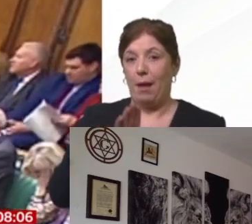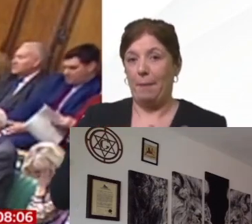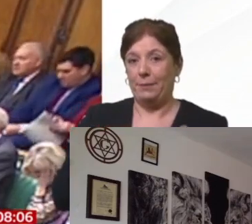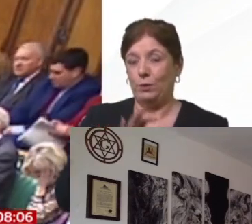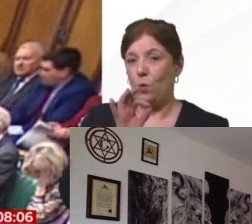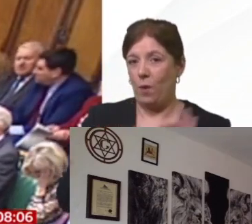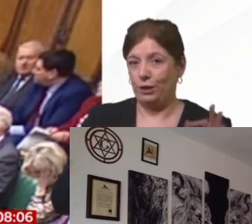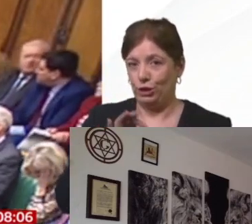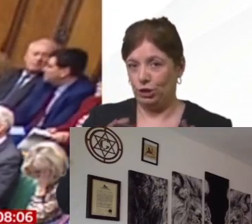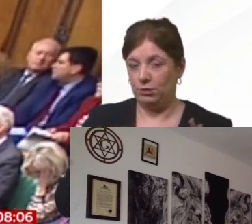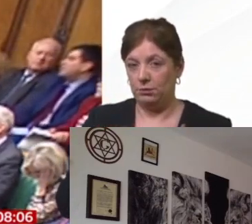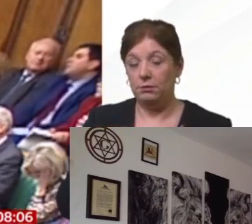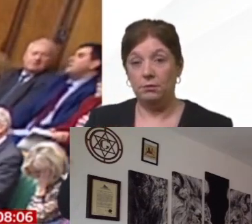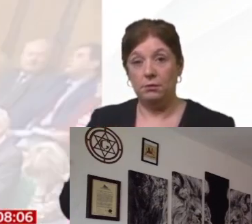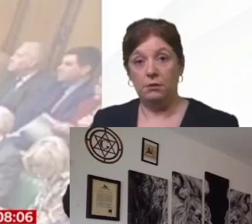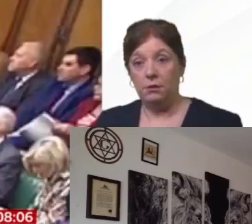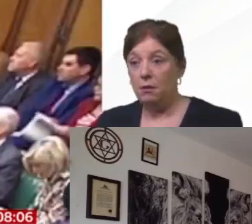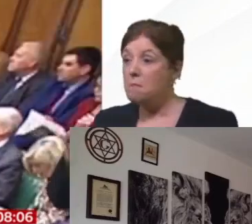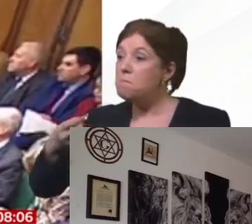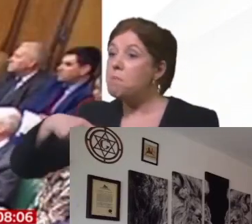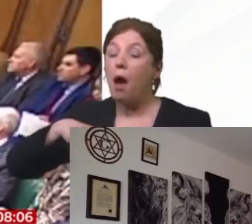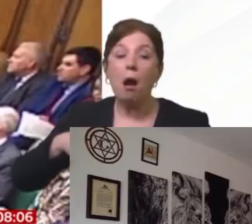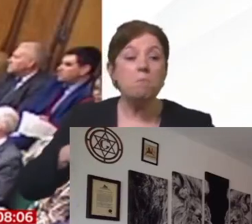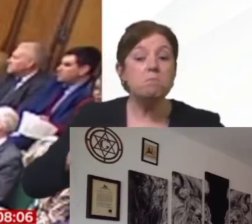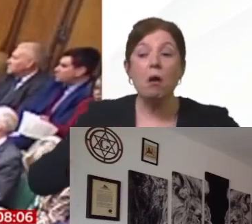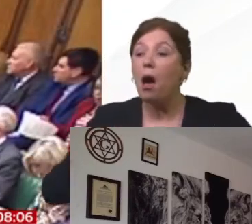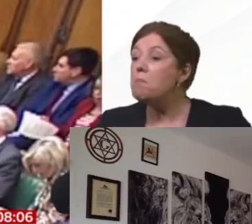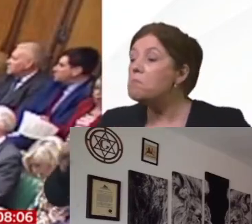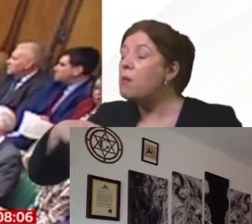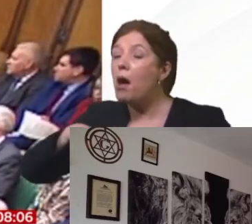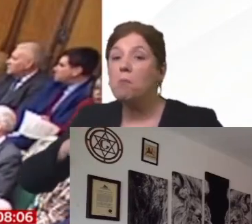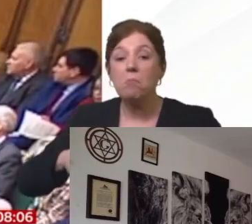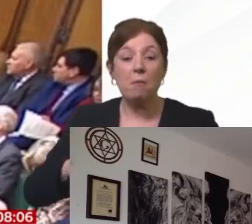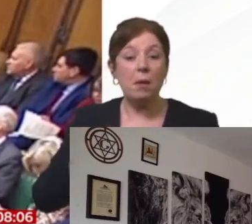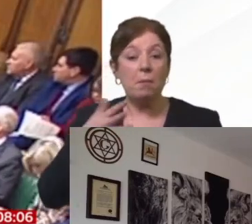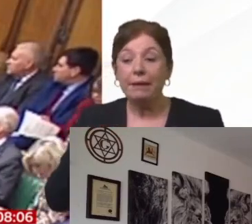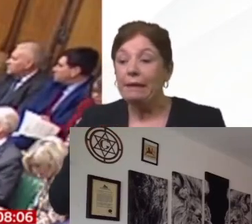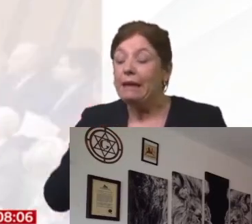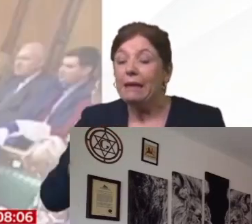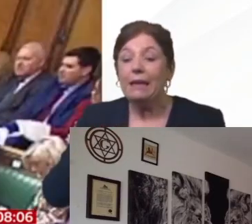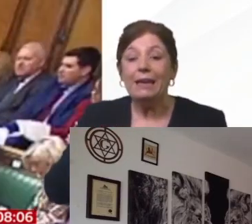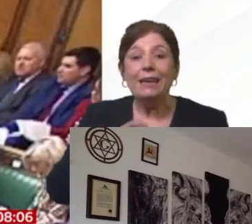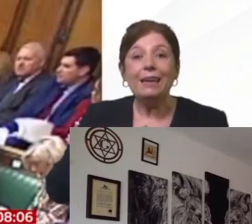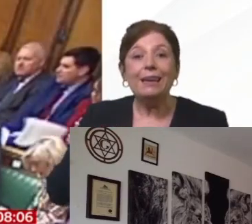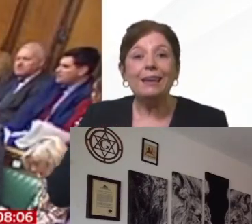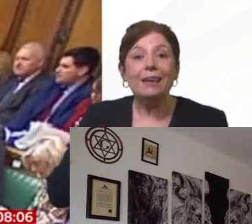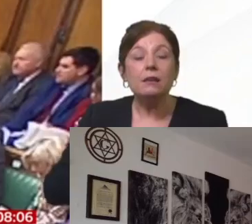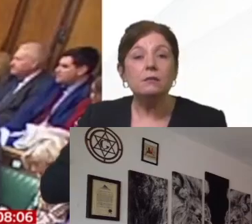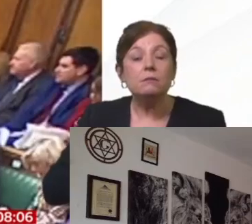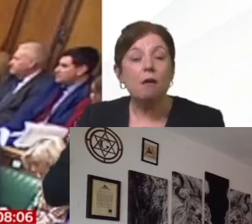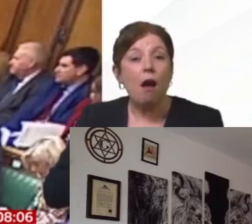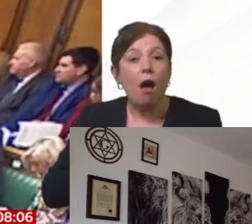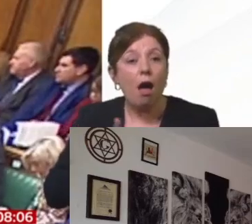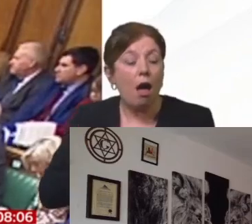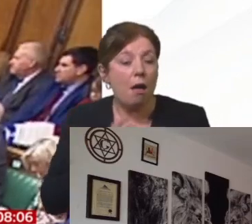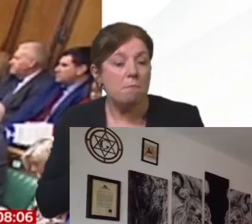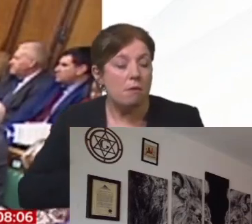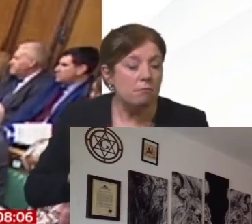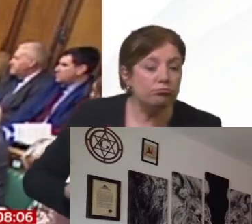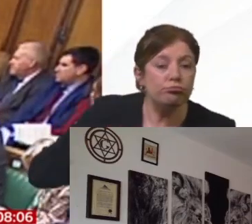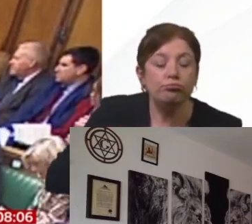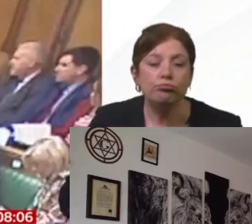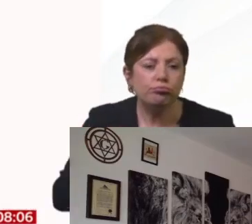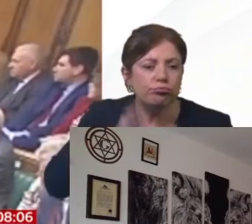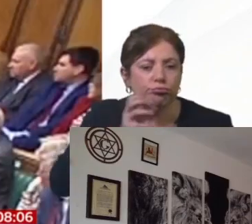was dominated by people, including Keir Starmer, the Labour leader, asking Rishi Sunak about Frank Hester's alleged comments. Diane Abbott